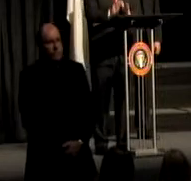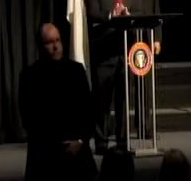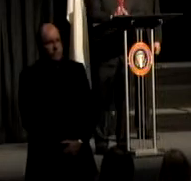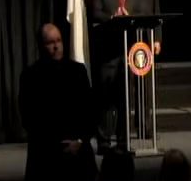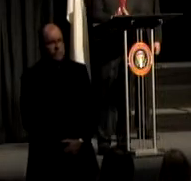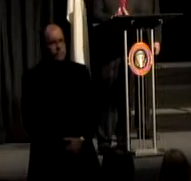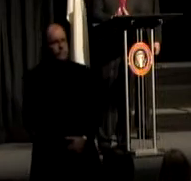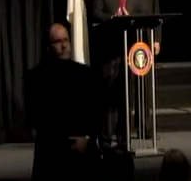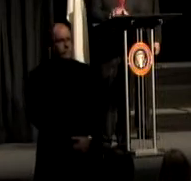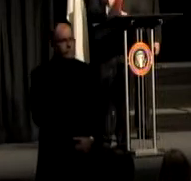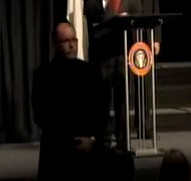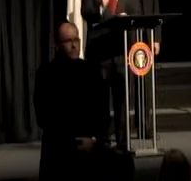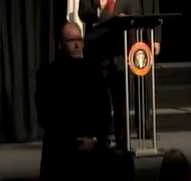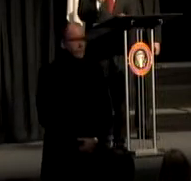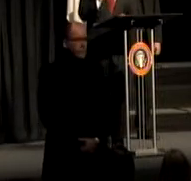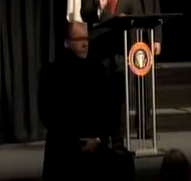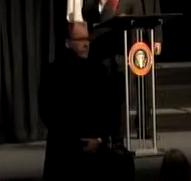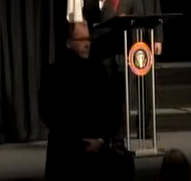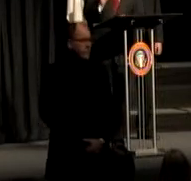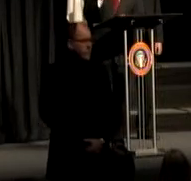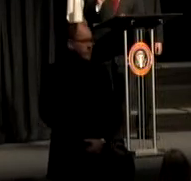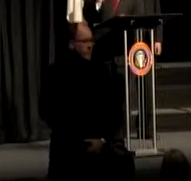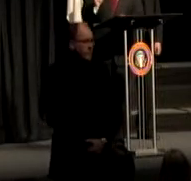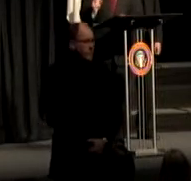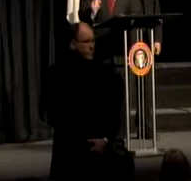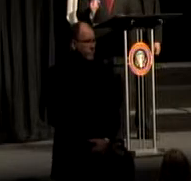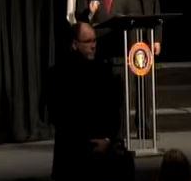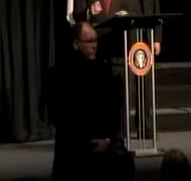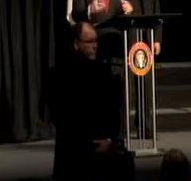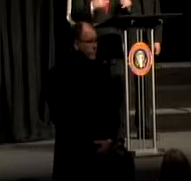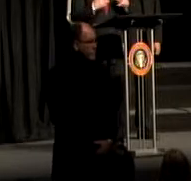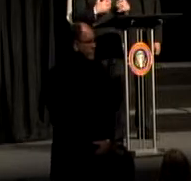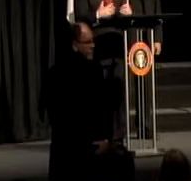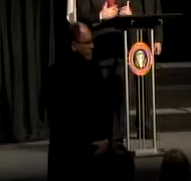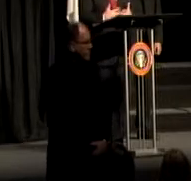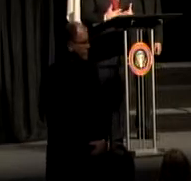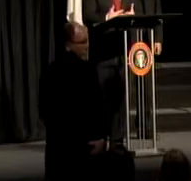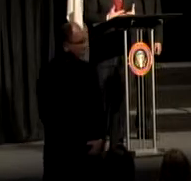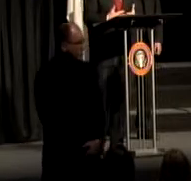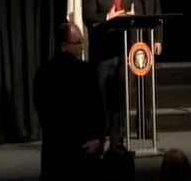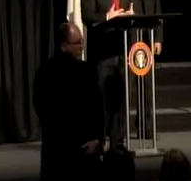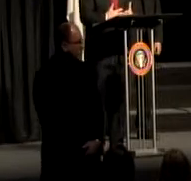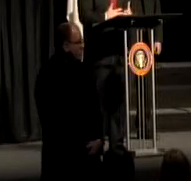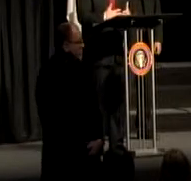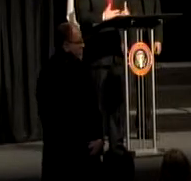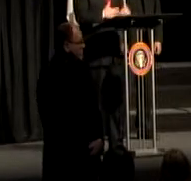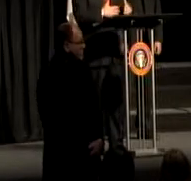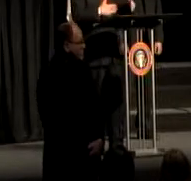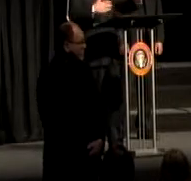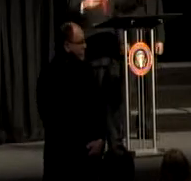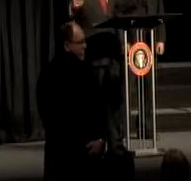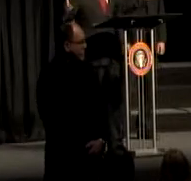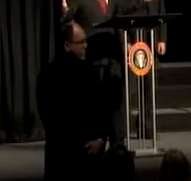individuals within the church and I believe the only way that we can see what spirituality is is the condition of the heart I